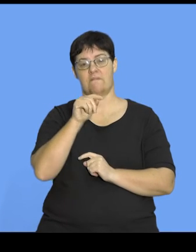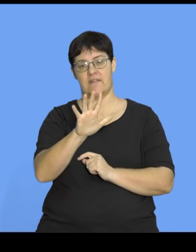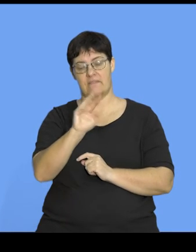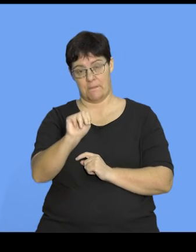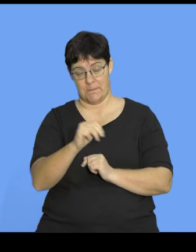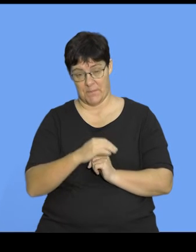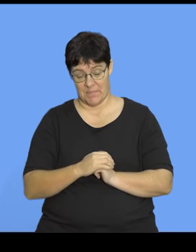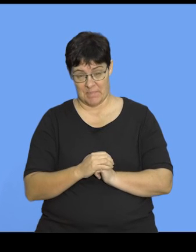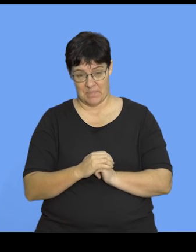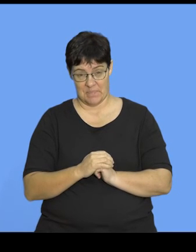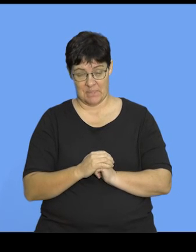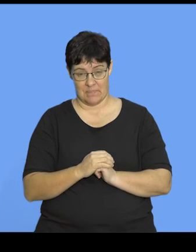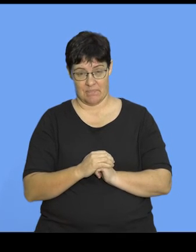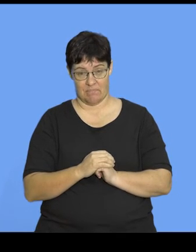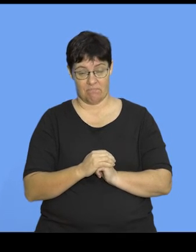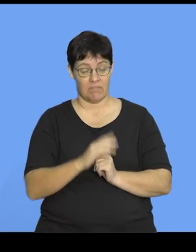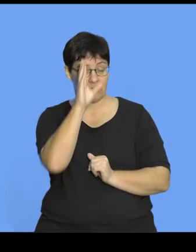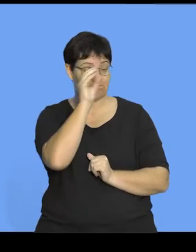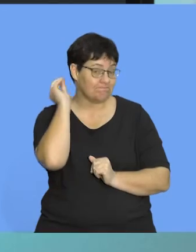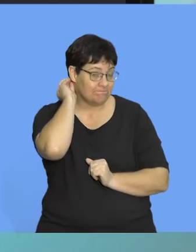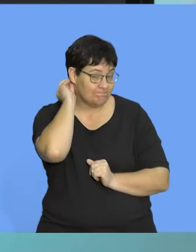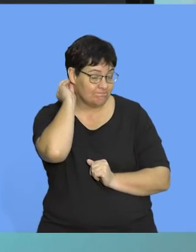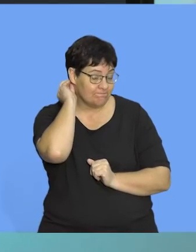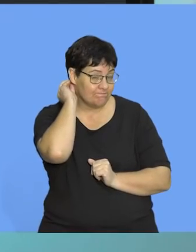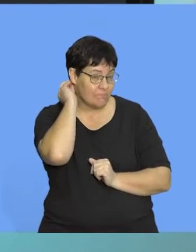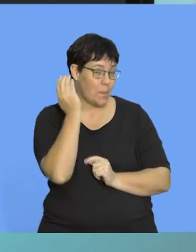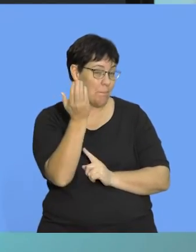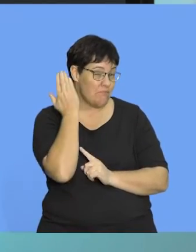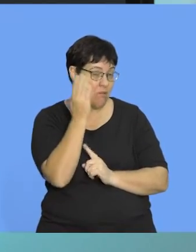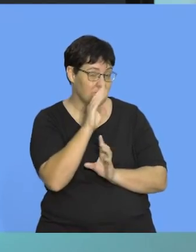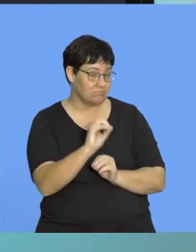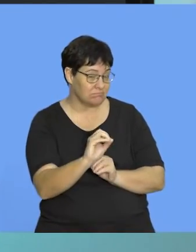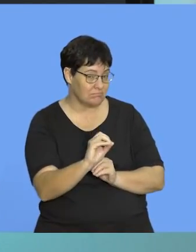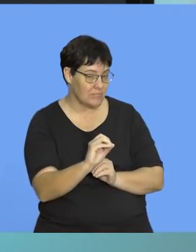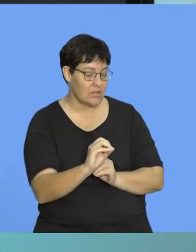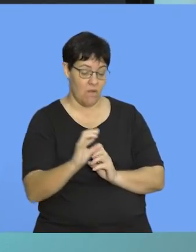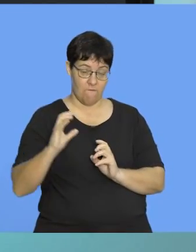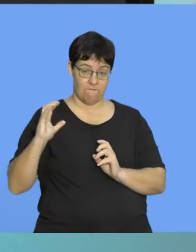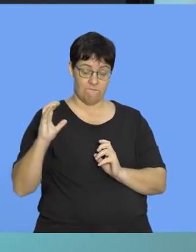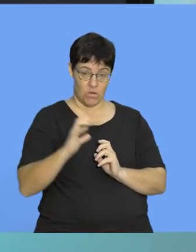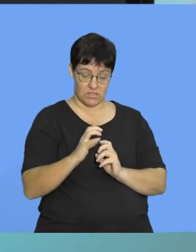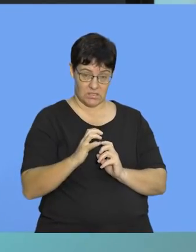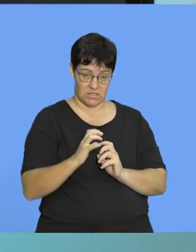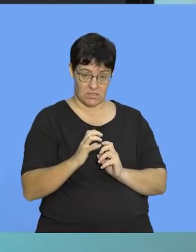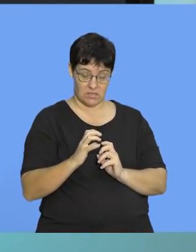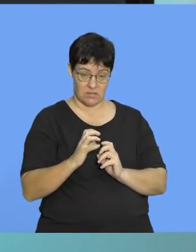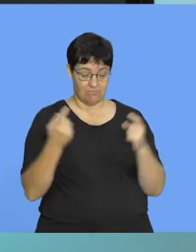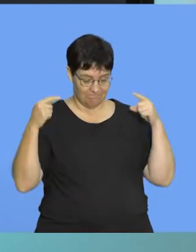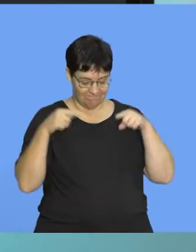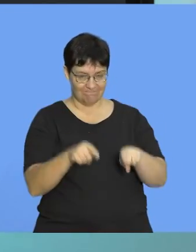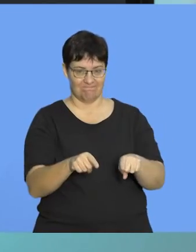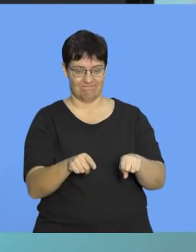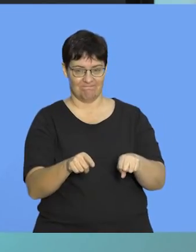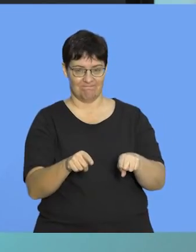meters. We now remember that force is